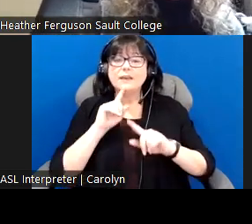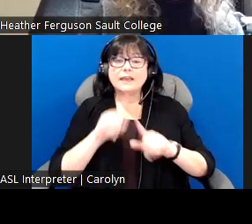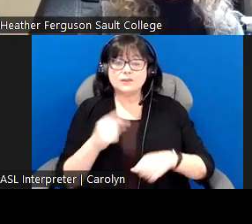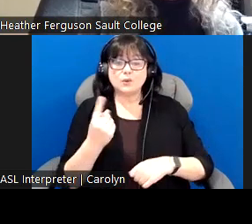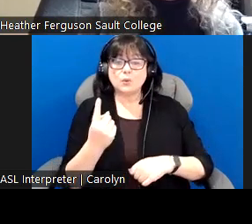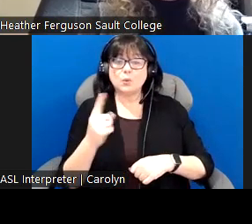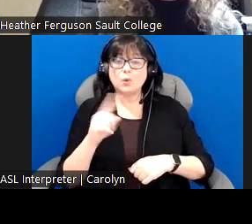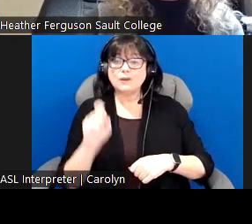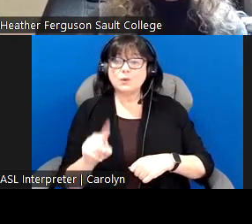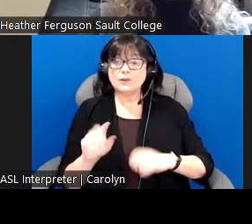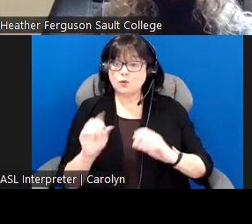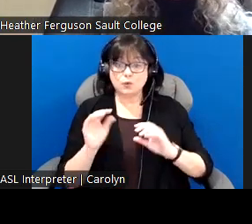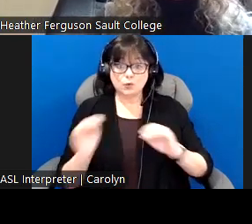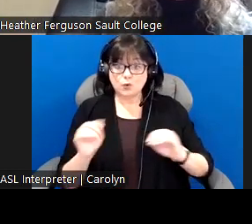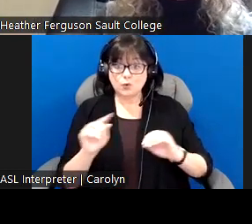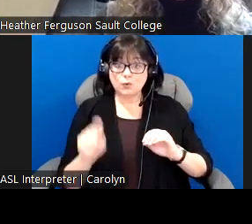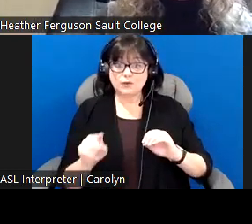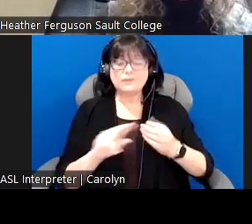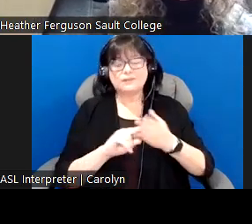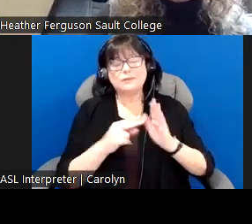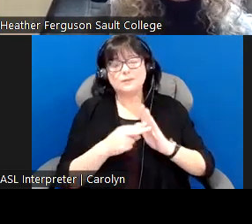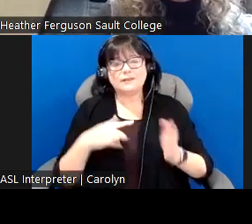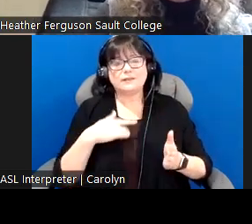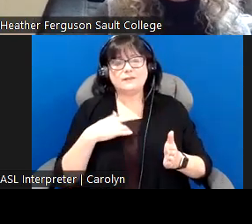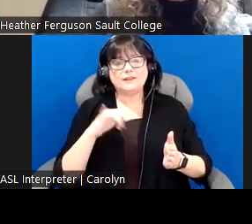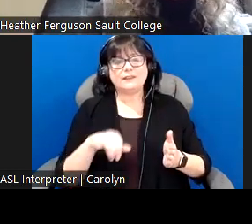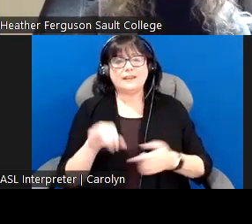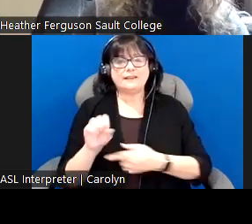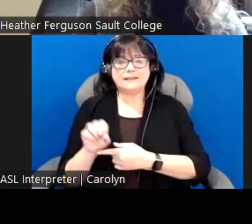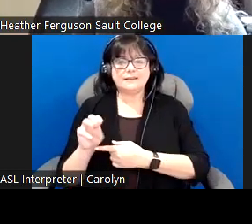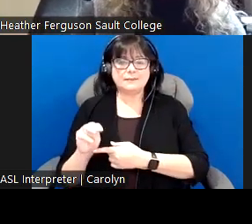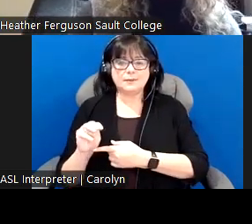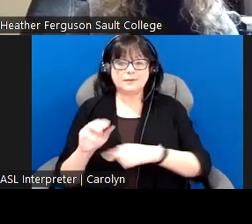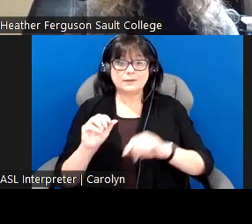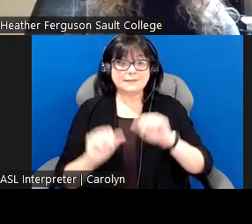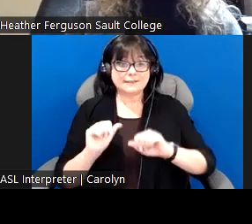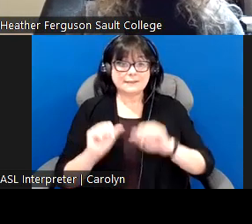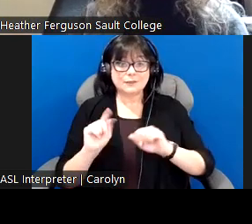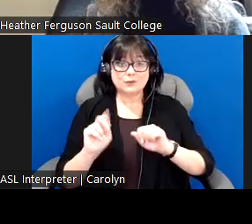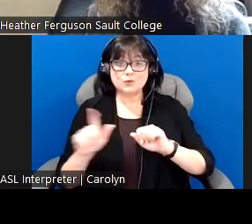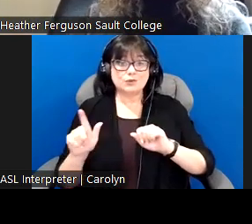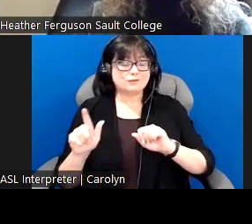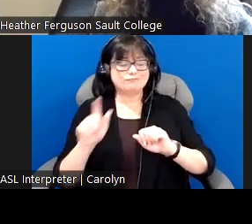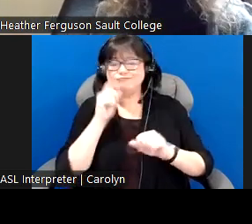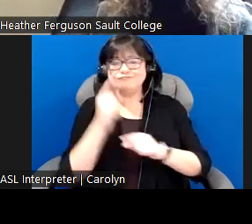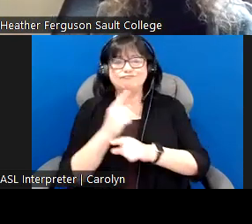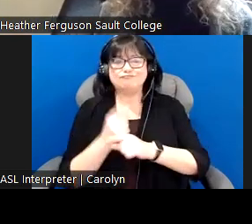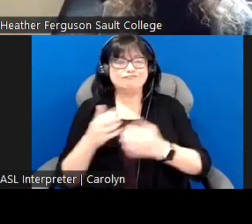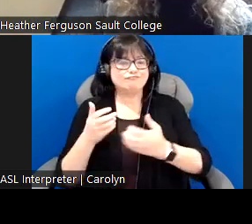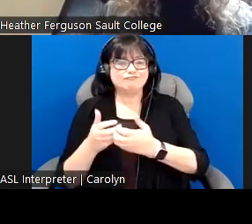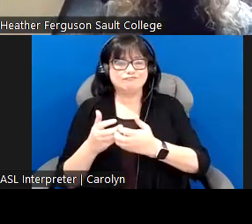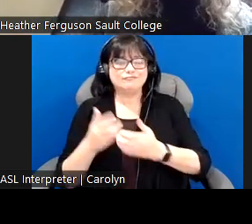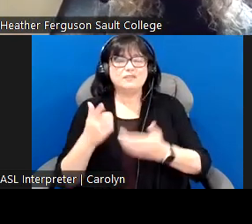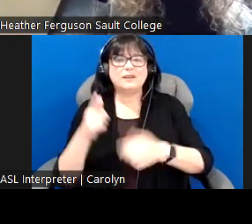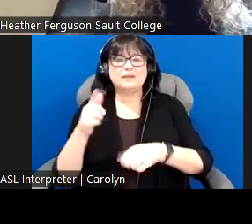then it is suggested that the Skills Marker assessment is not for them and that they be referred to another agency or